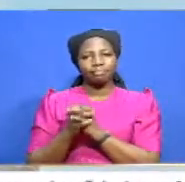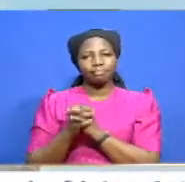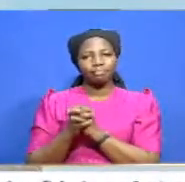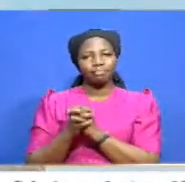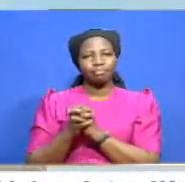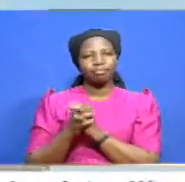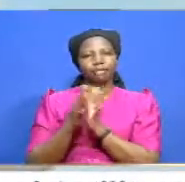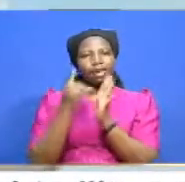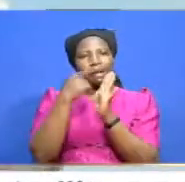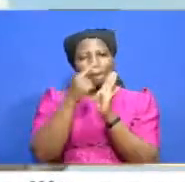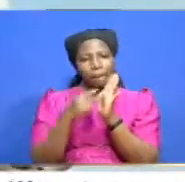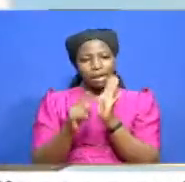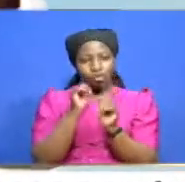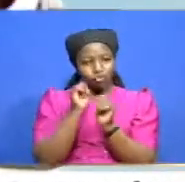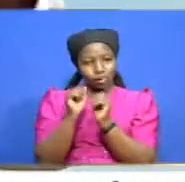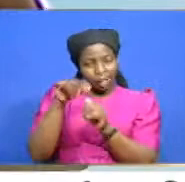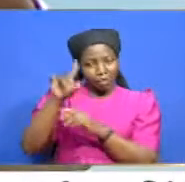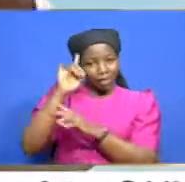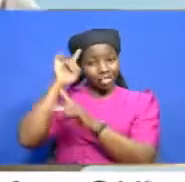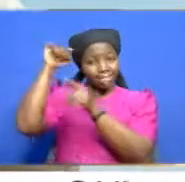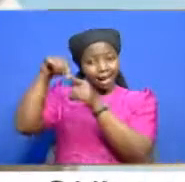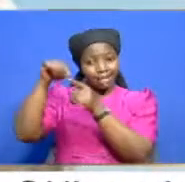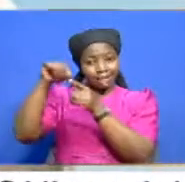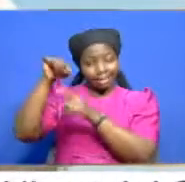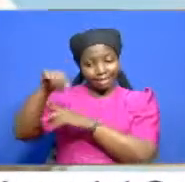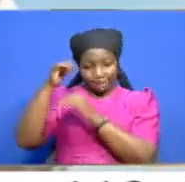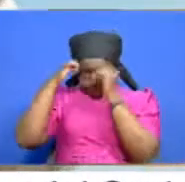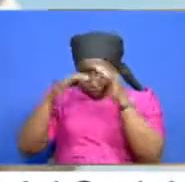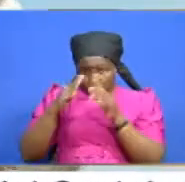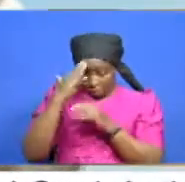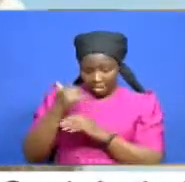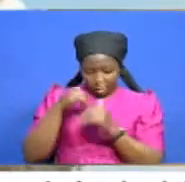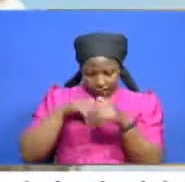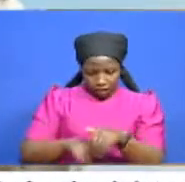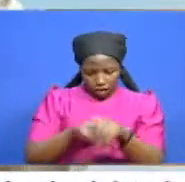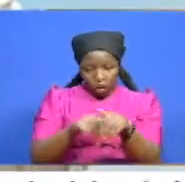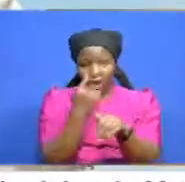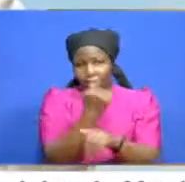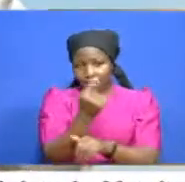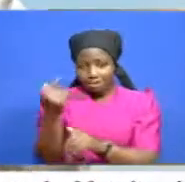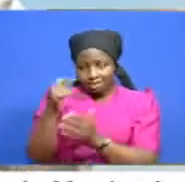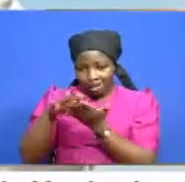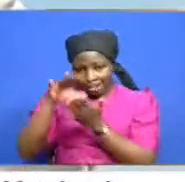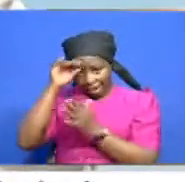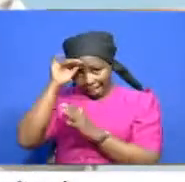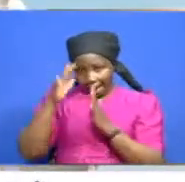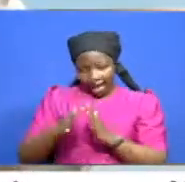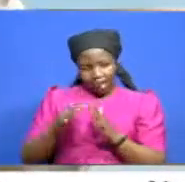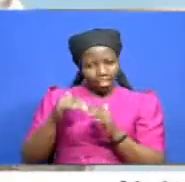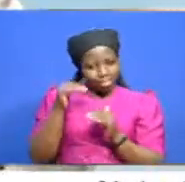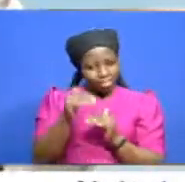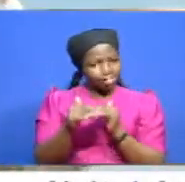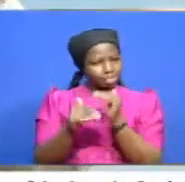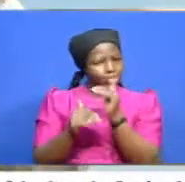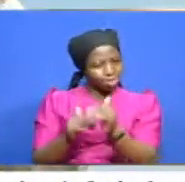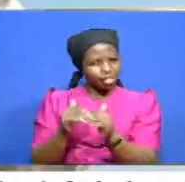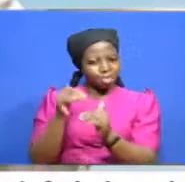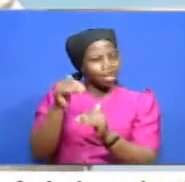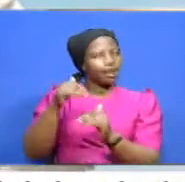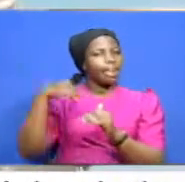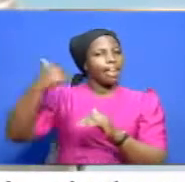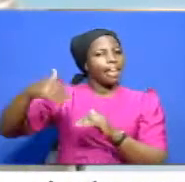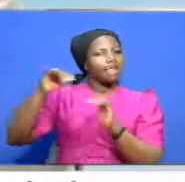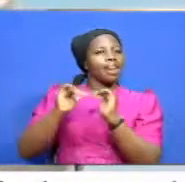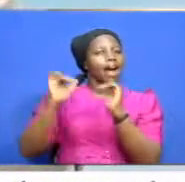the marks which they targeted these students, because they follow each learner every stage of life from the time they went